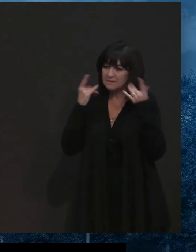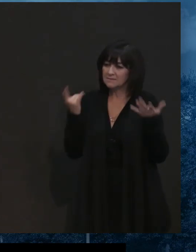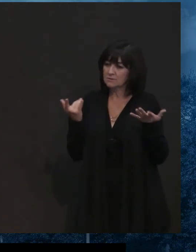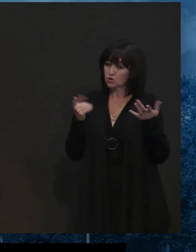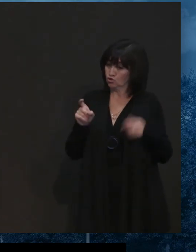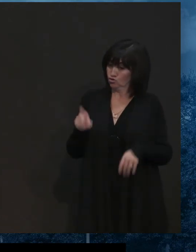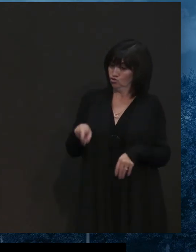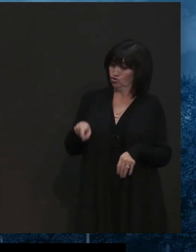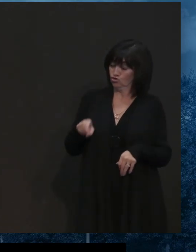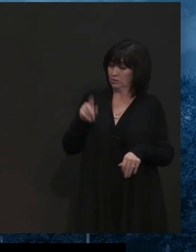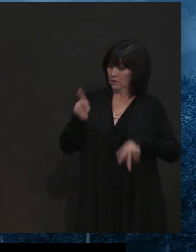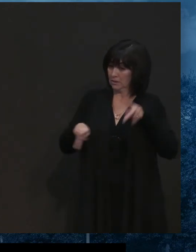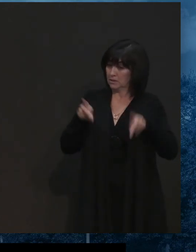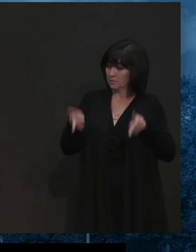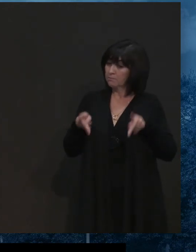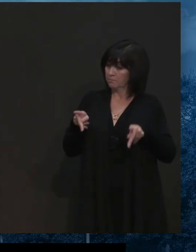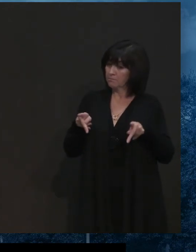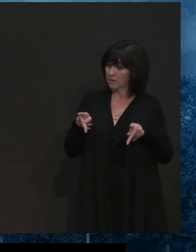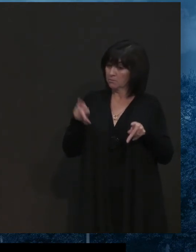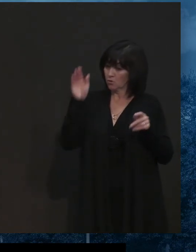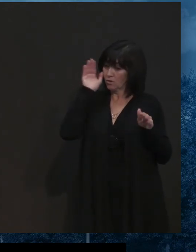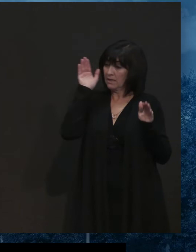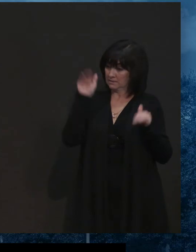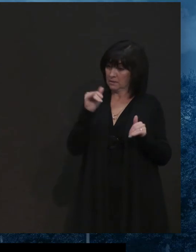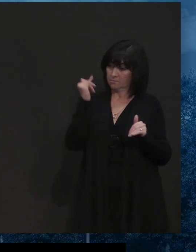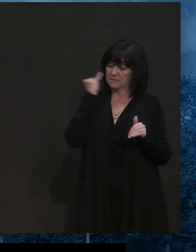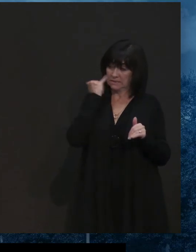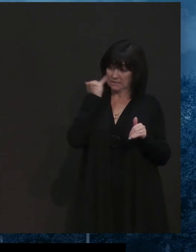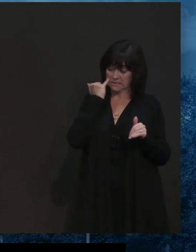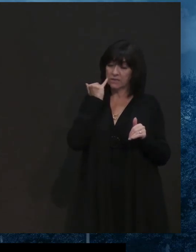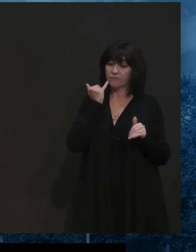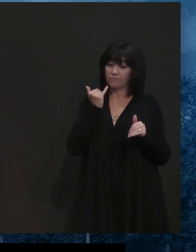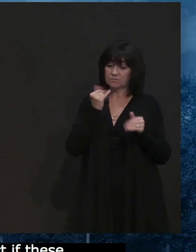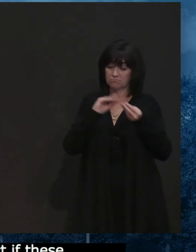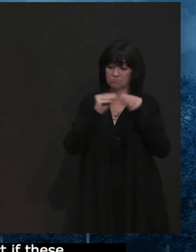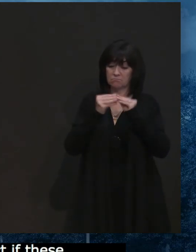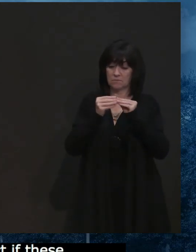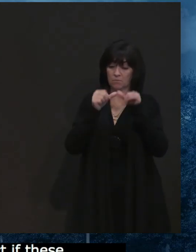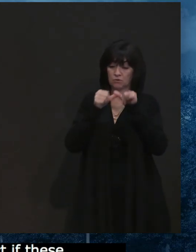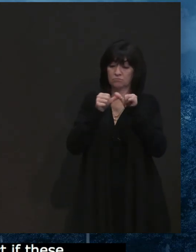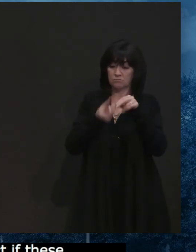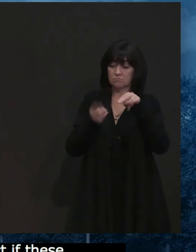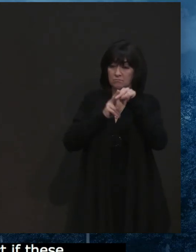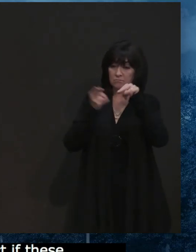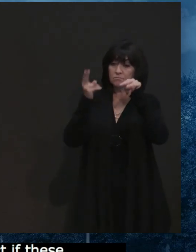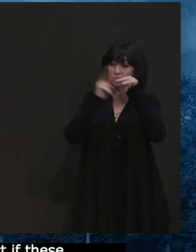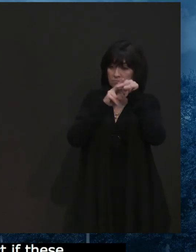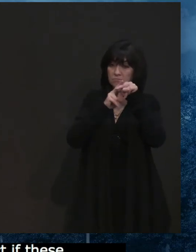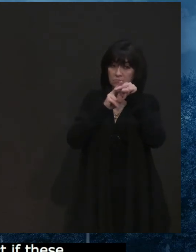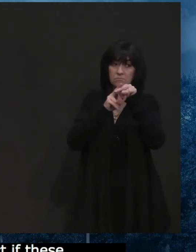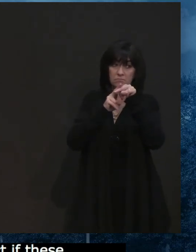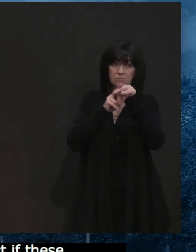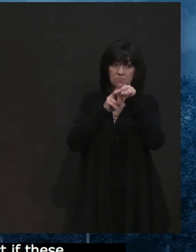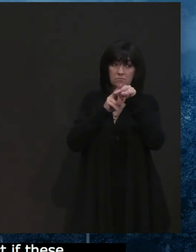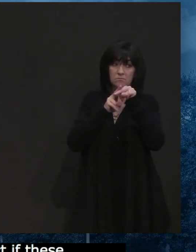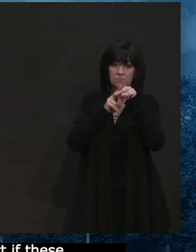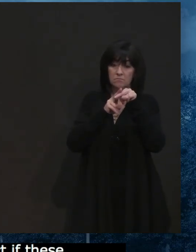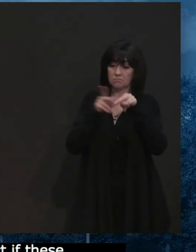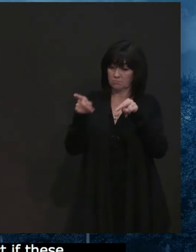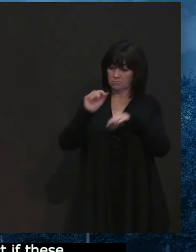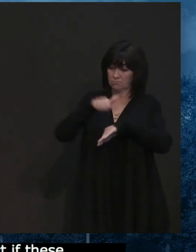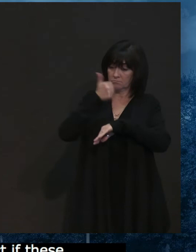Should people expect, if these cases keep surging and people don't abide by the social distancing guidelines that you guys have put